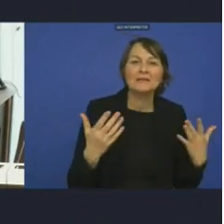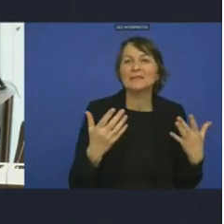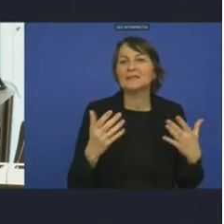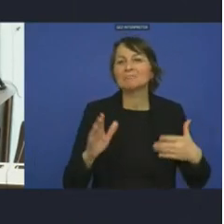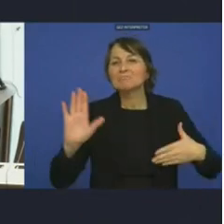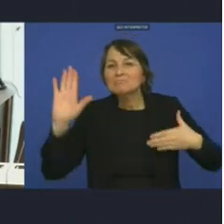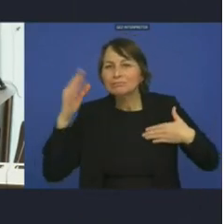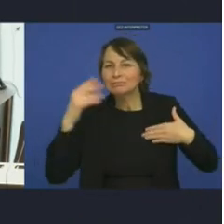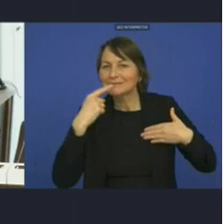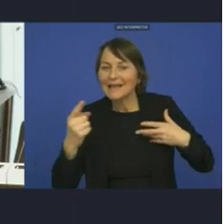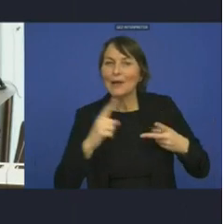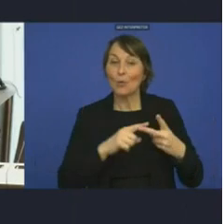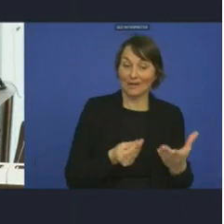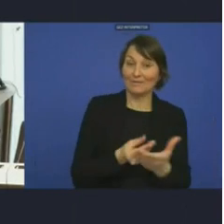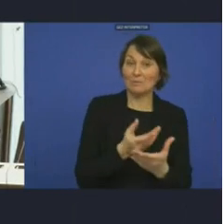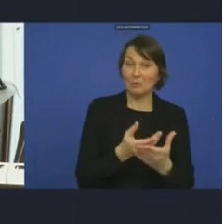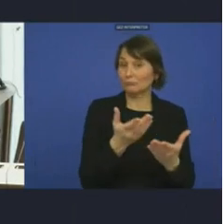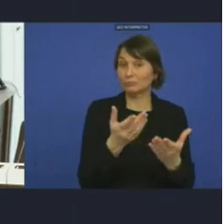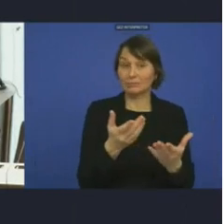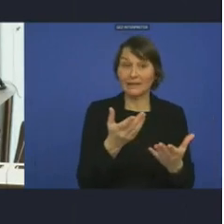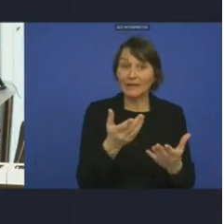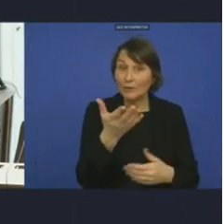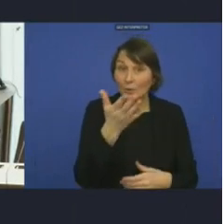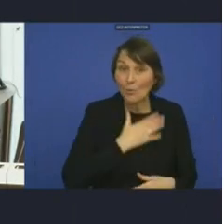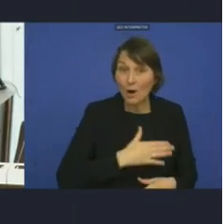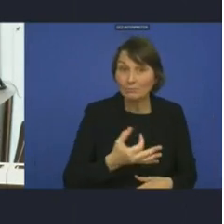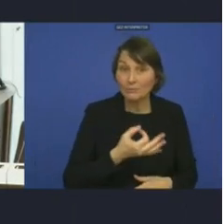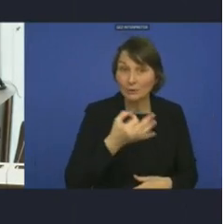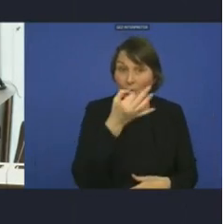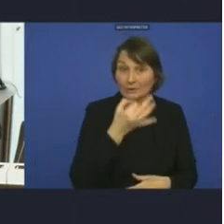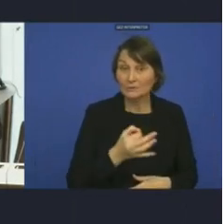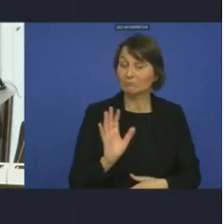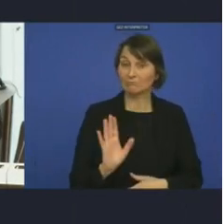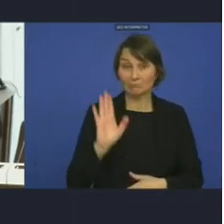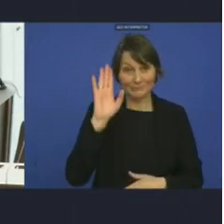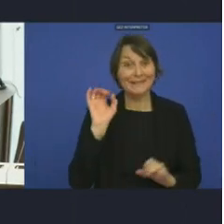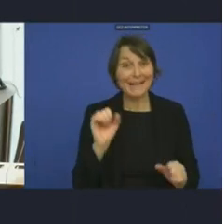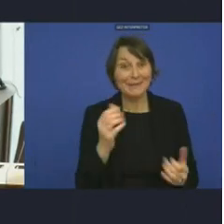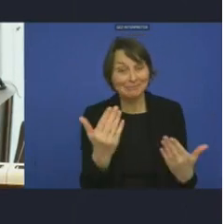course, available to reply to questions should you have any. Thank you very much.